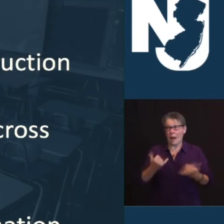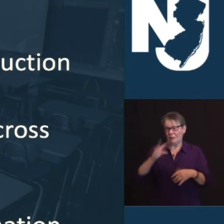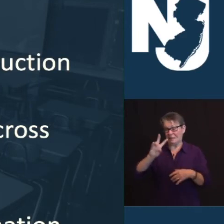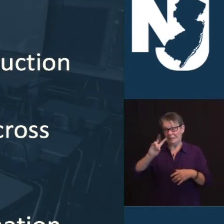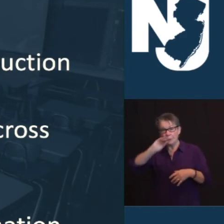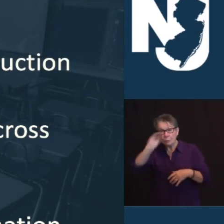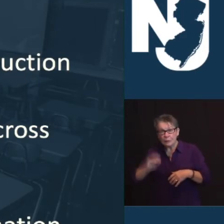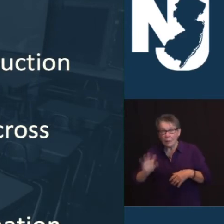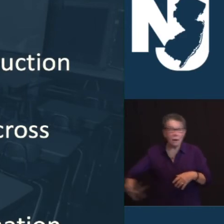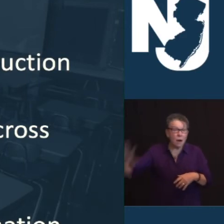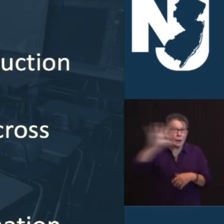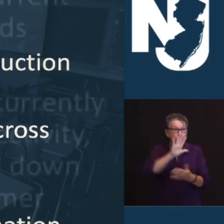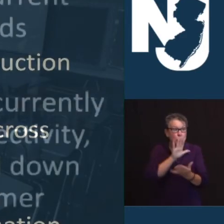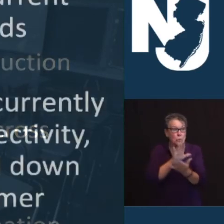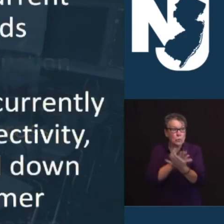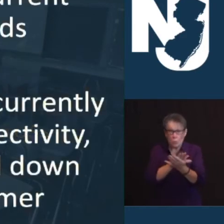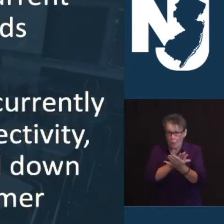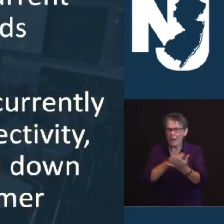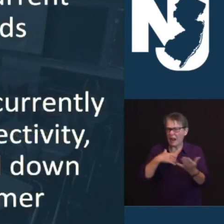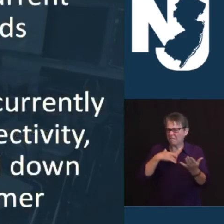nj.gov/education. As of today,